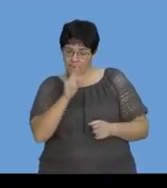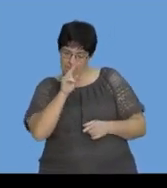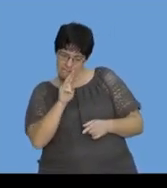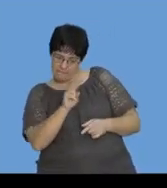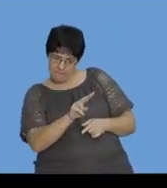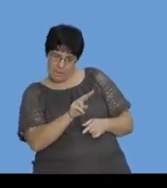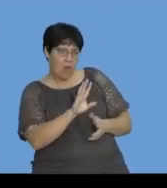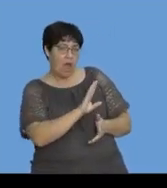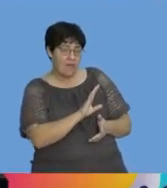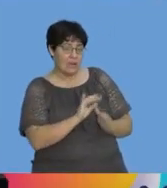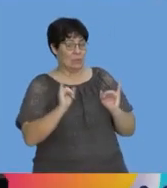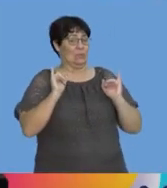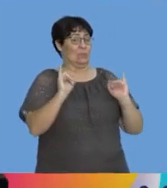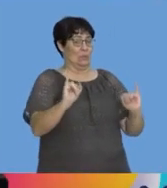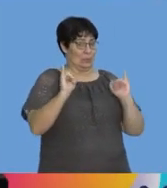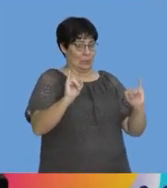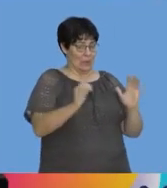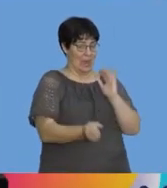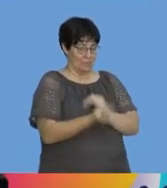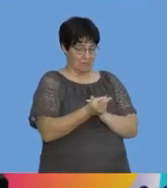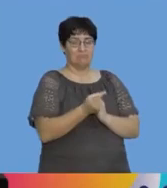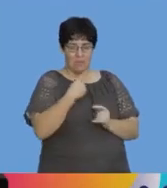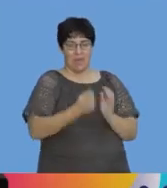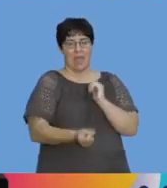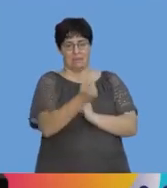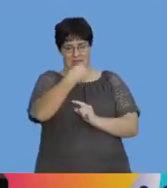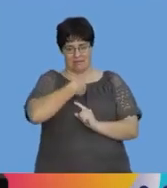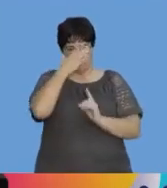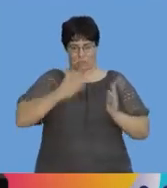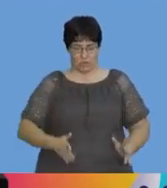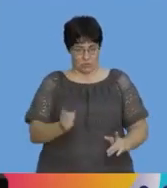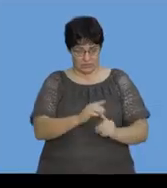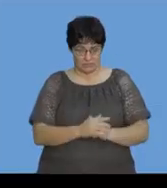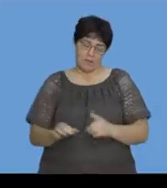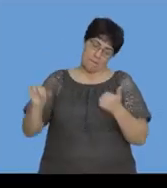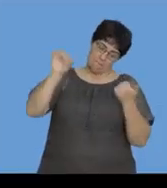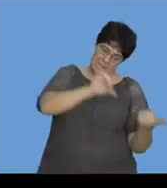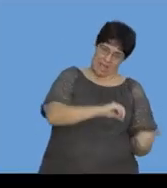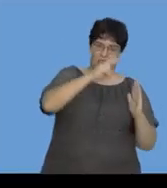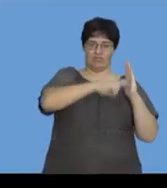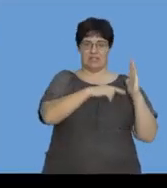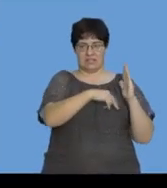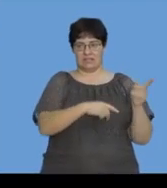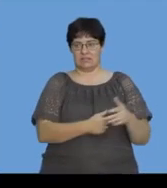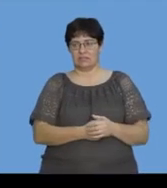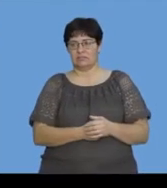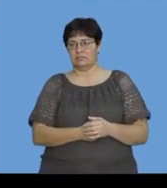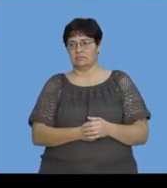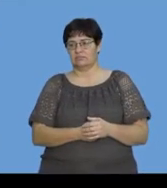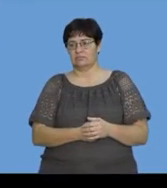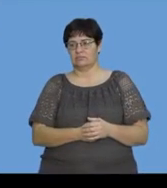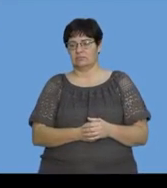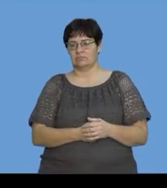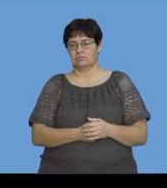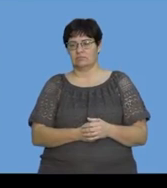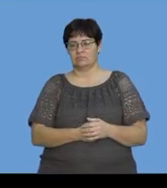me I must go and look what happens in worst case scenario. So I'm going to go back to our piece over here. Okay, and